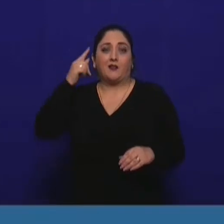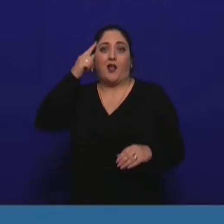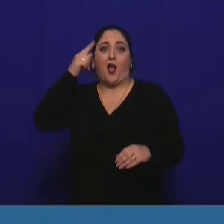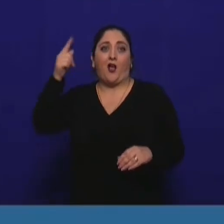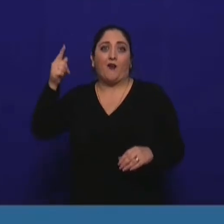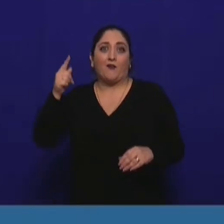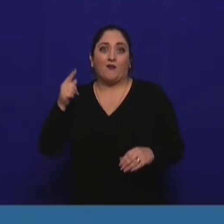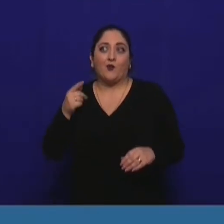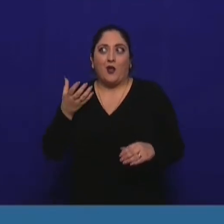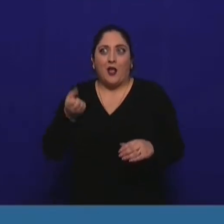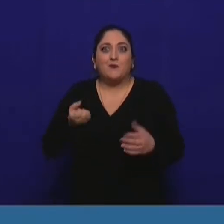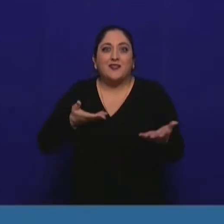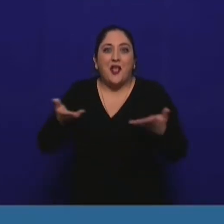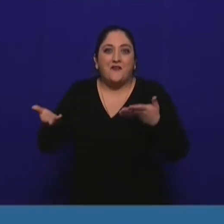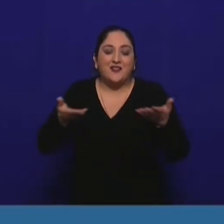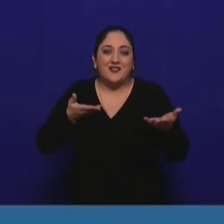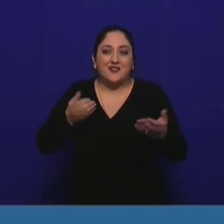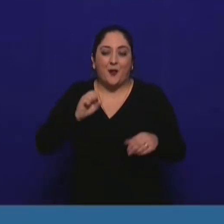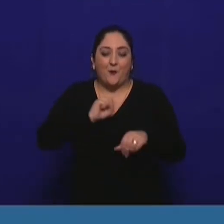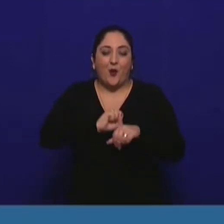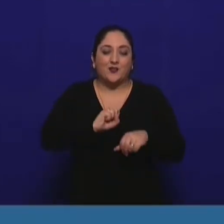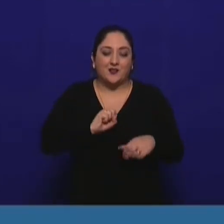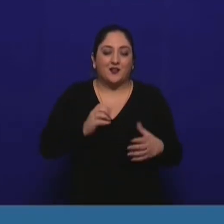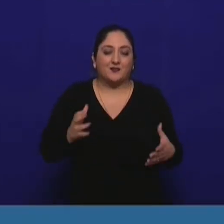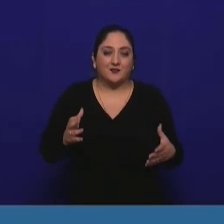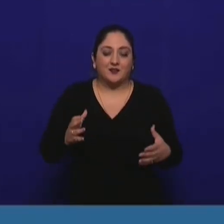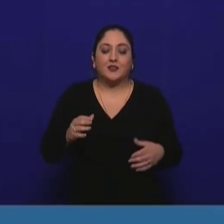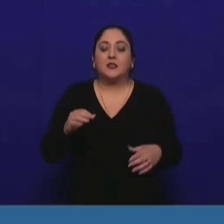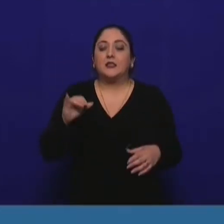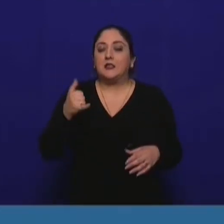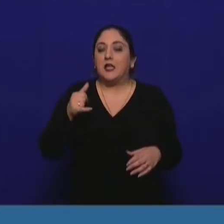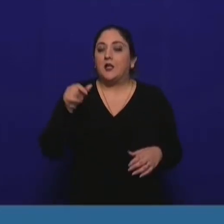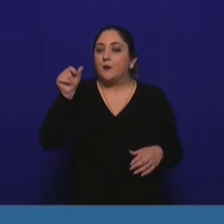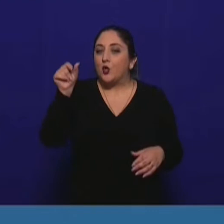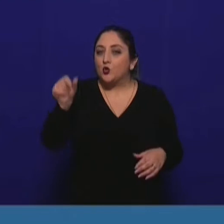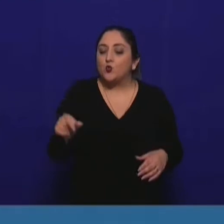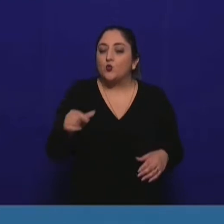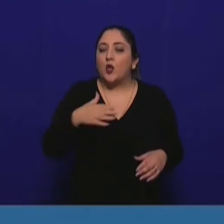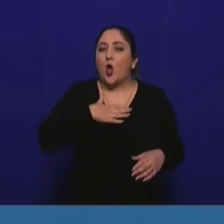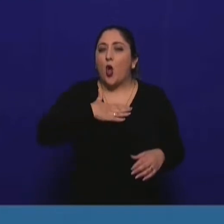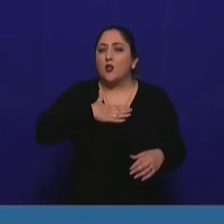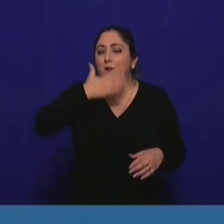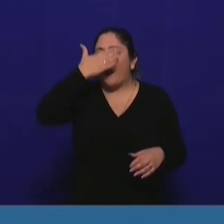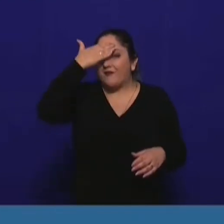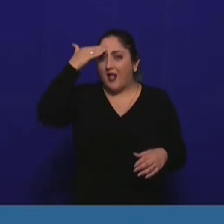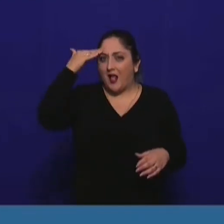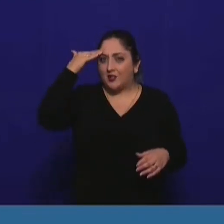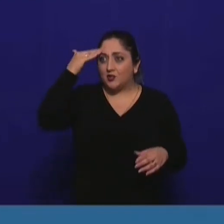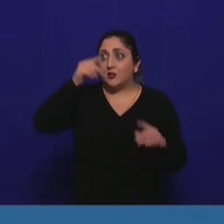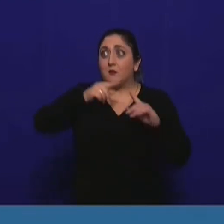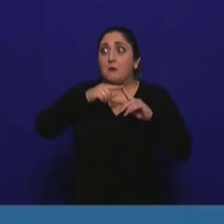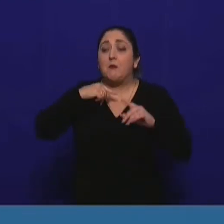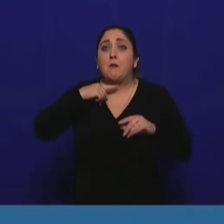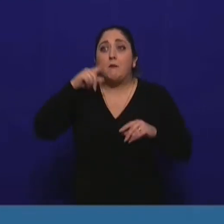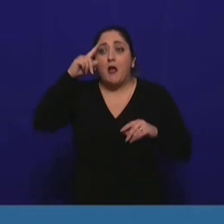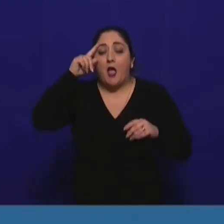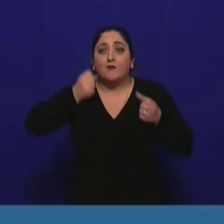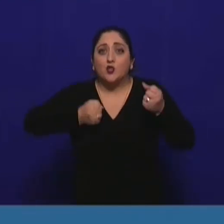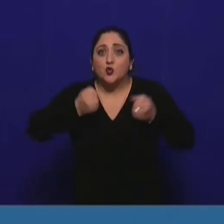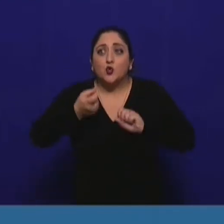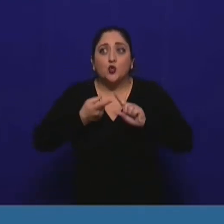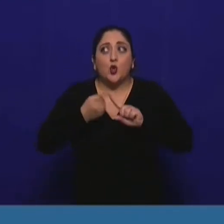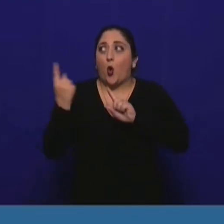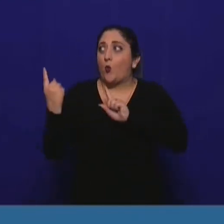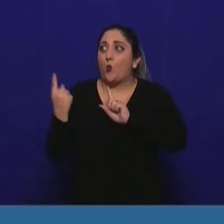kellna diġà servizz offrut. Ġifi dawk il-persuni li huma ikollhom is-sintomi huma ma jkunx jistgħu jmorru,